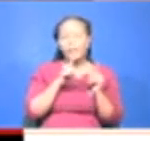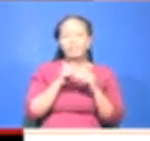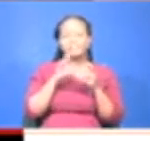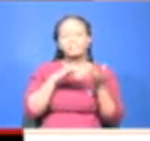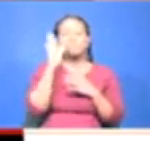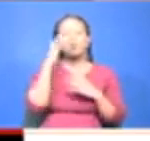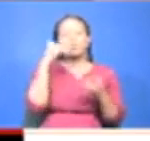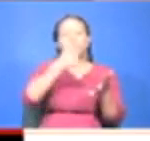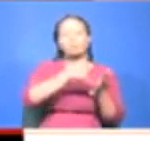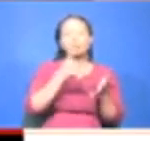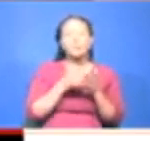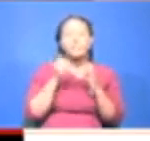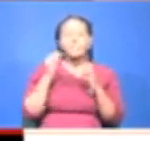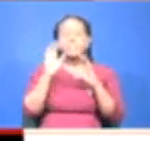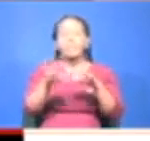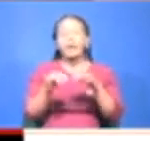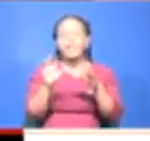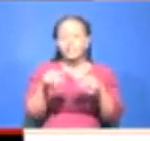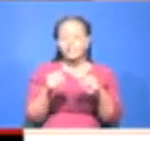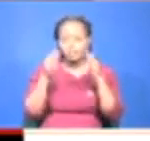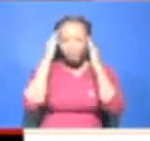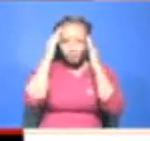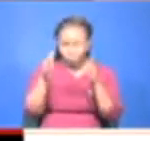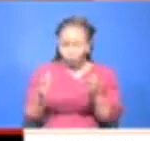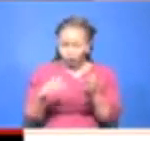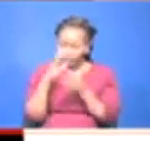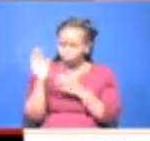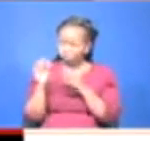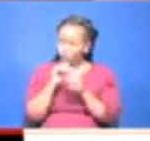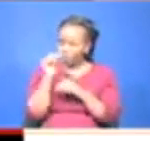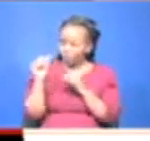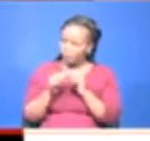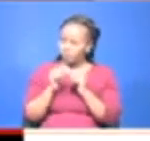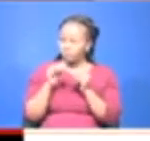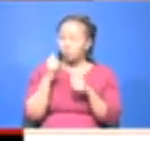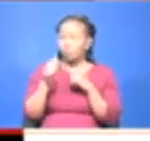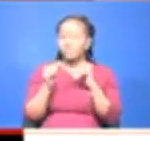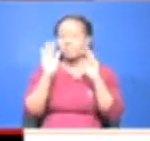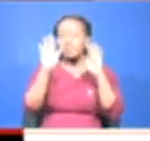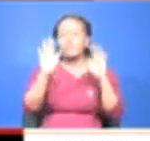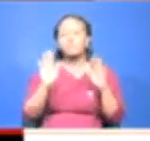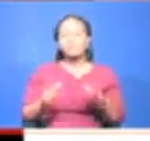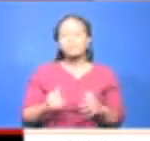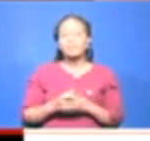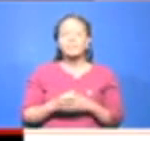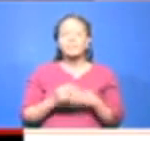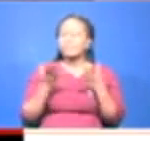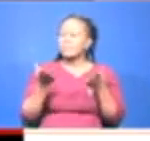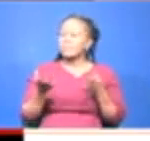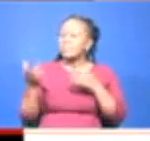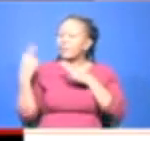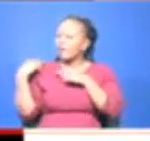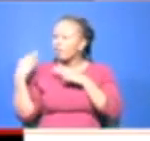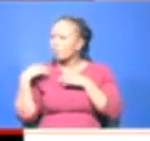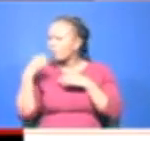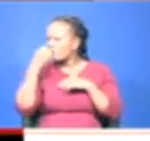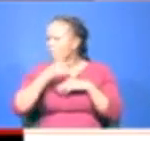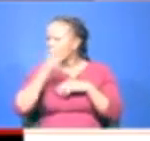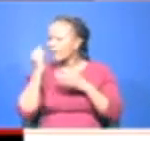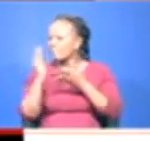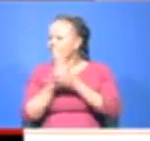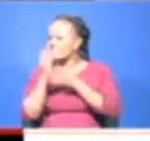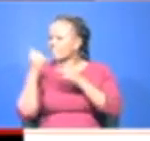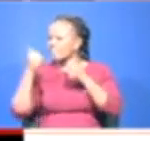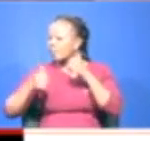So incentives on the policy side and those softer areas also very important. And what is the role of the private sector? I